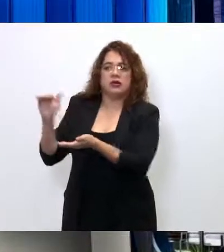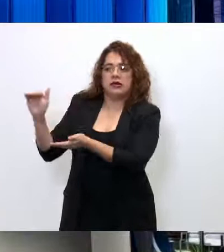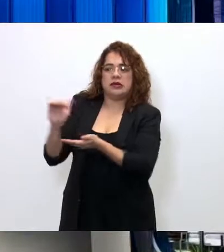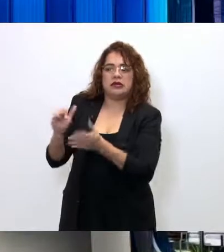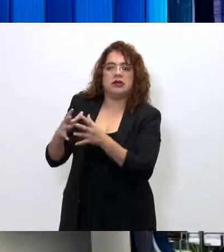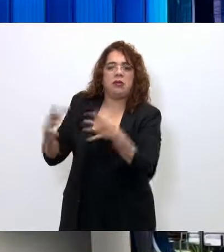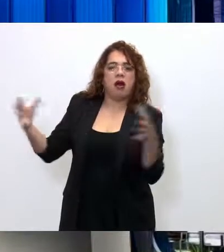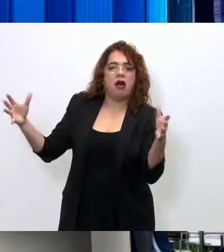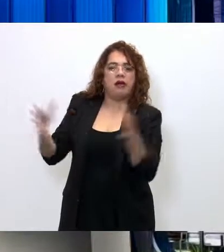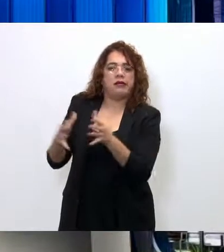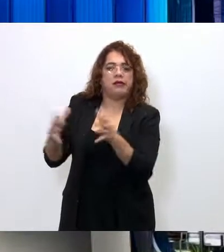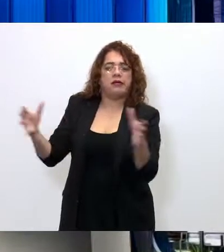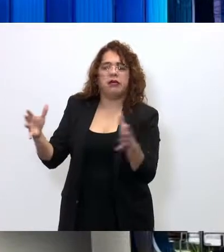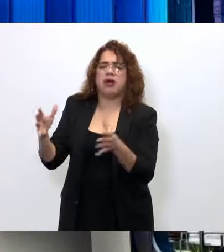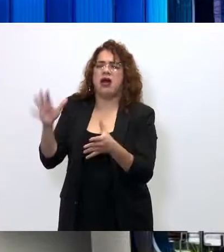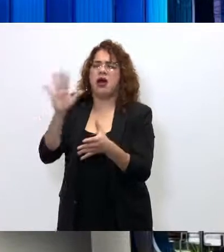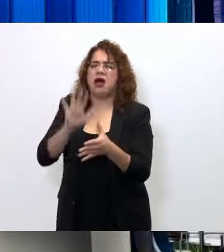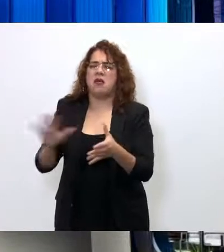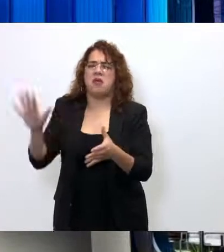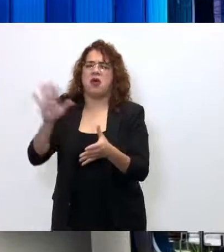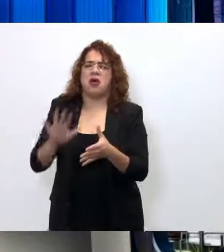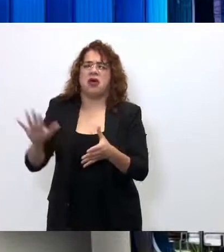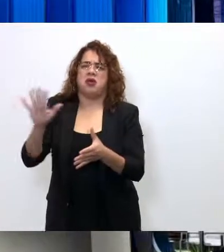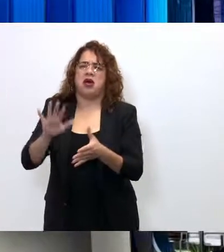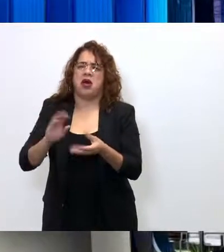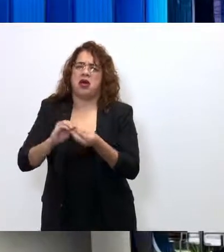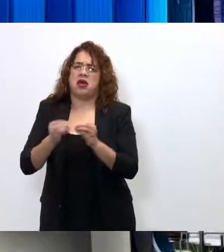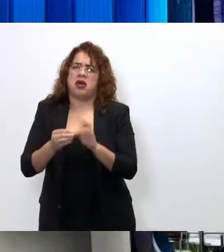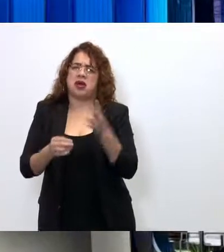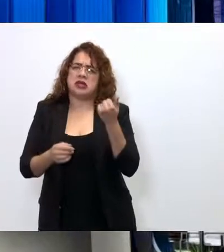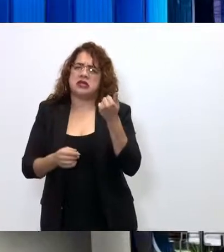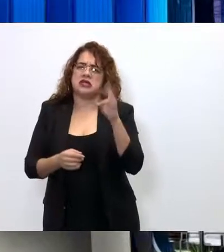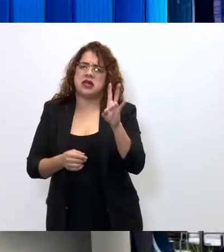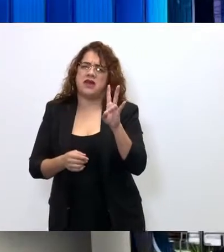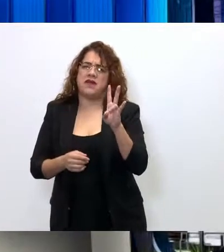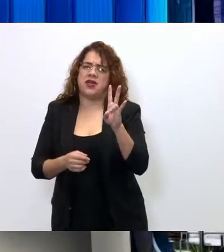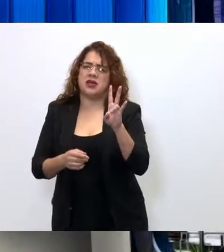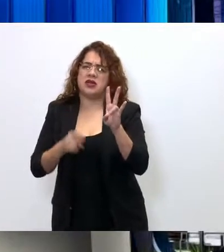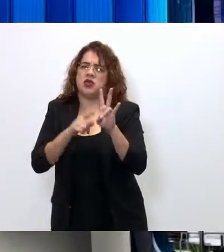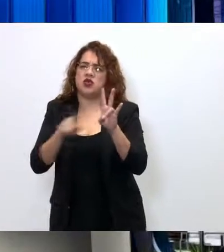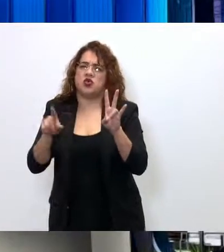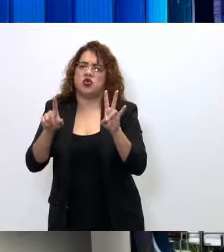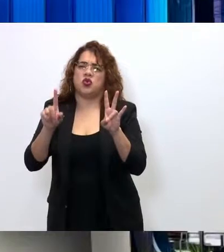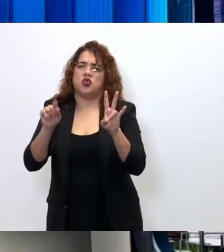receiving approximately between 17 and 20,000 doses per